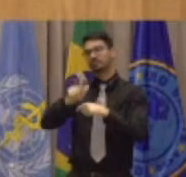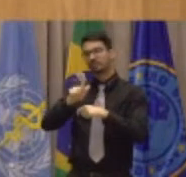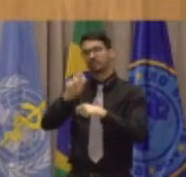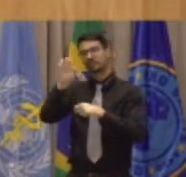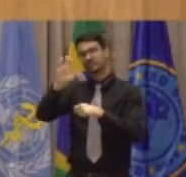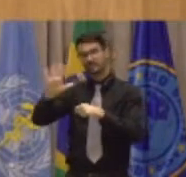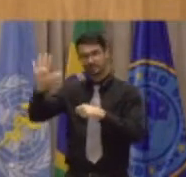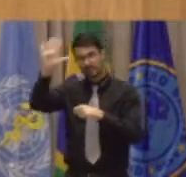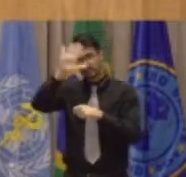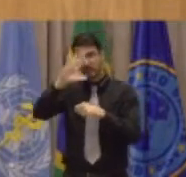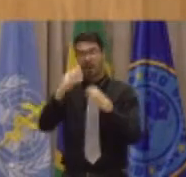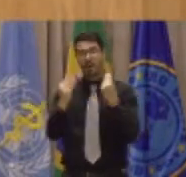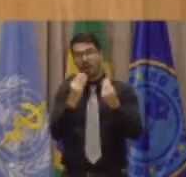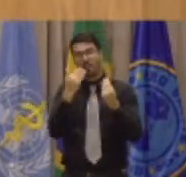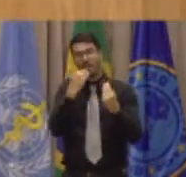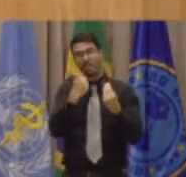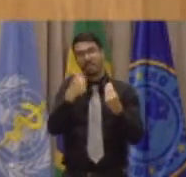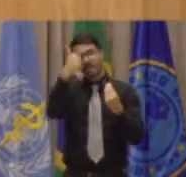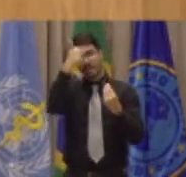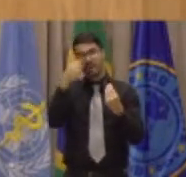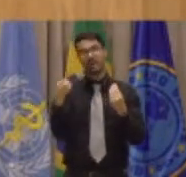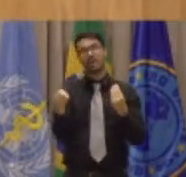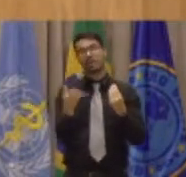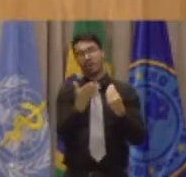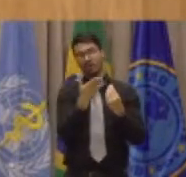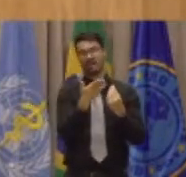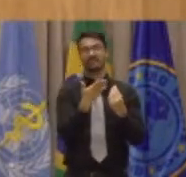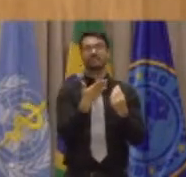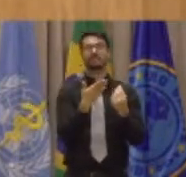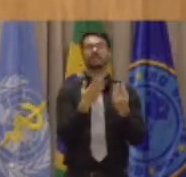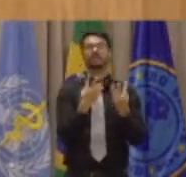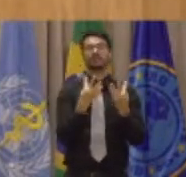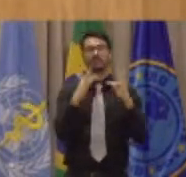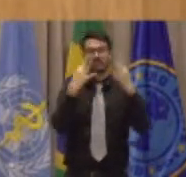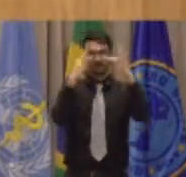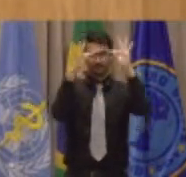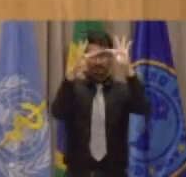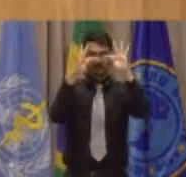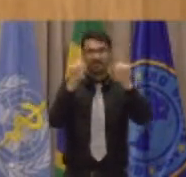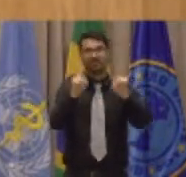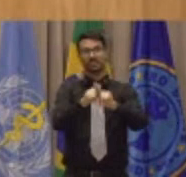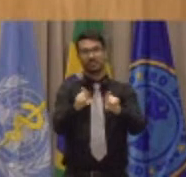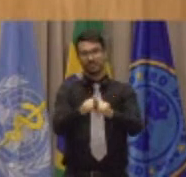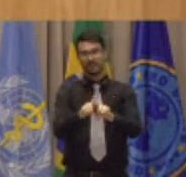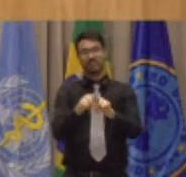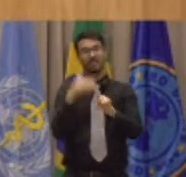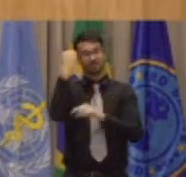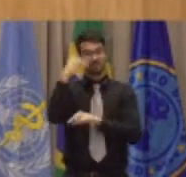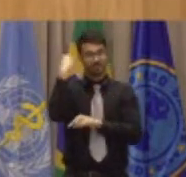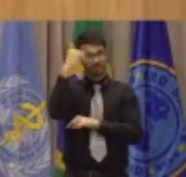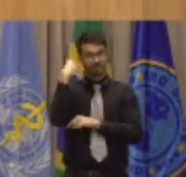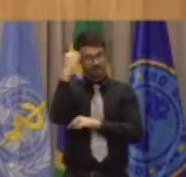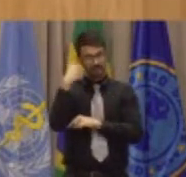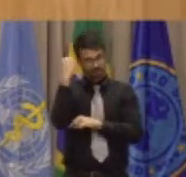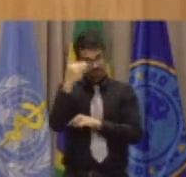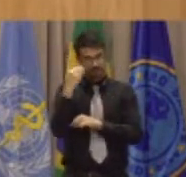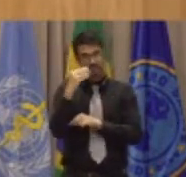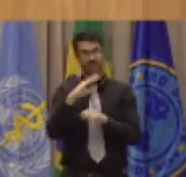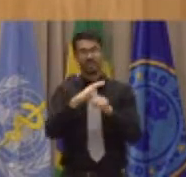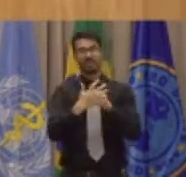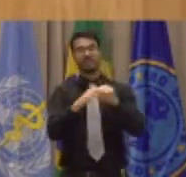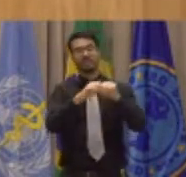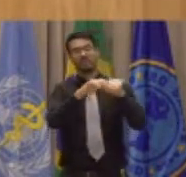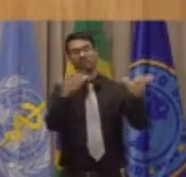use and optimize this new technology, and which were his experience during